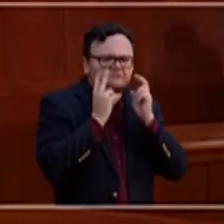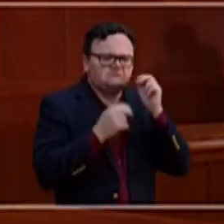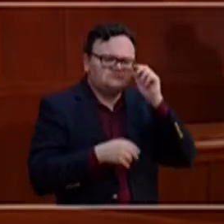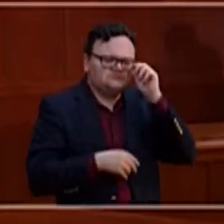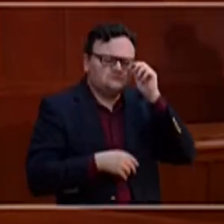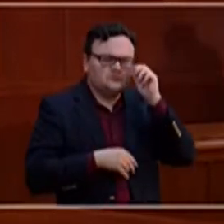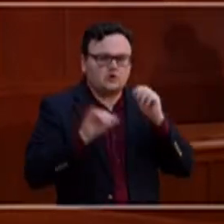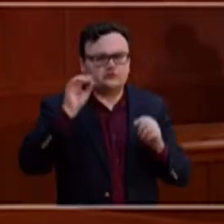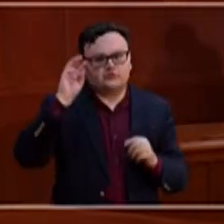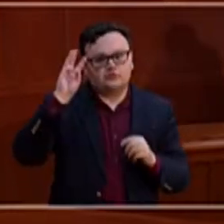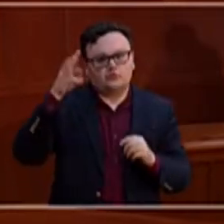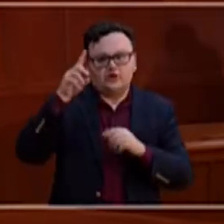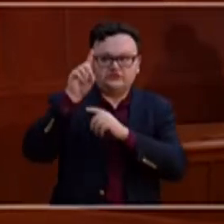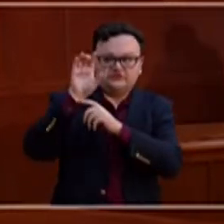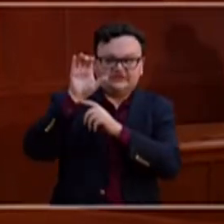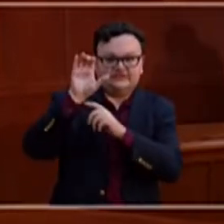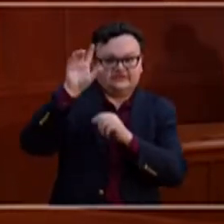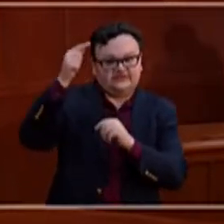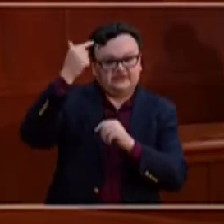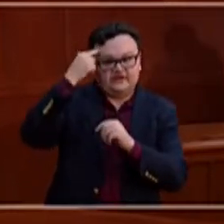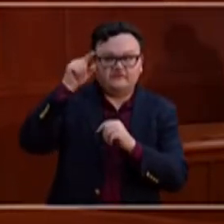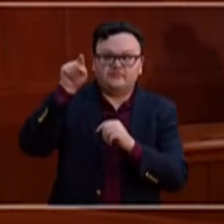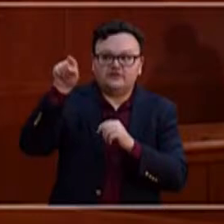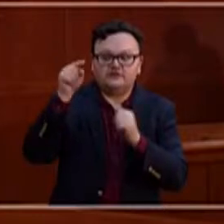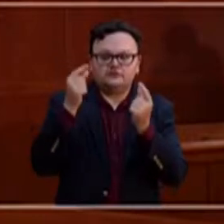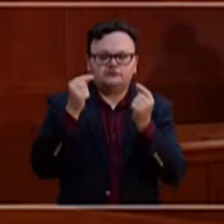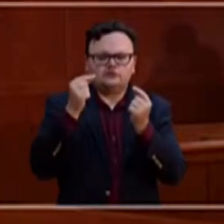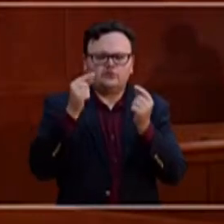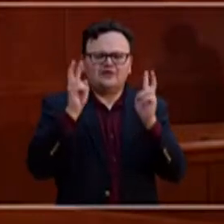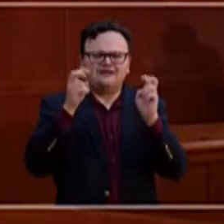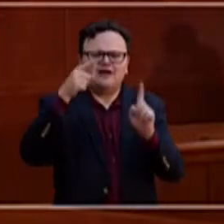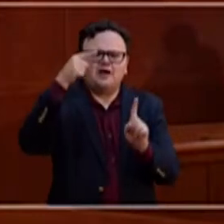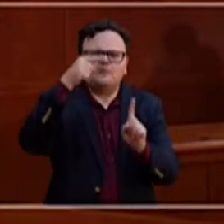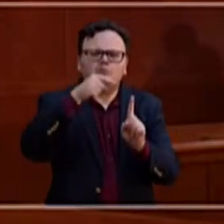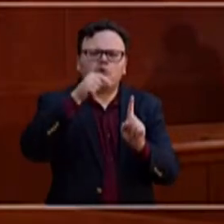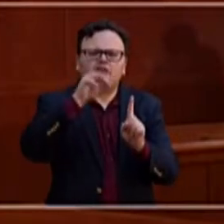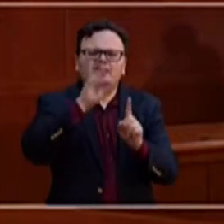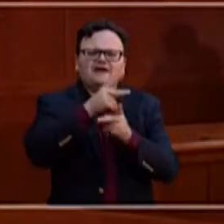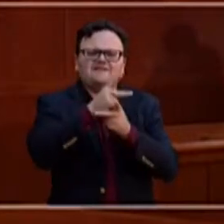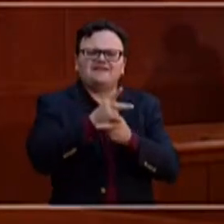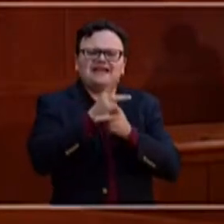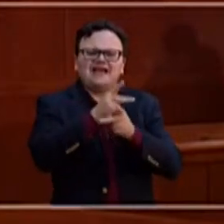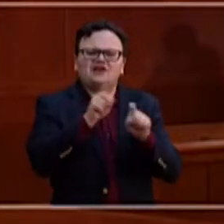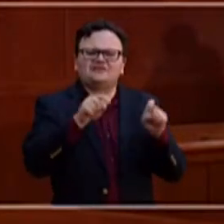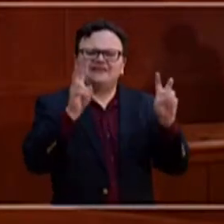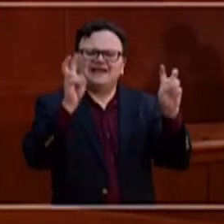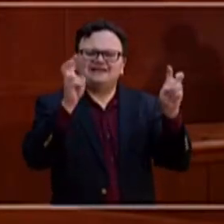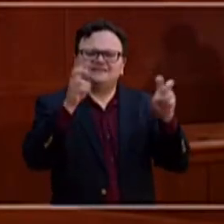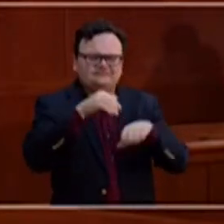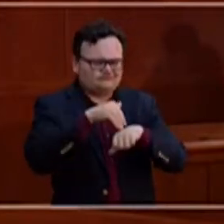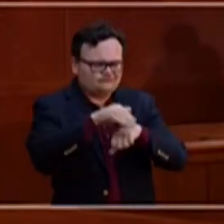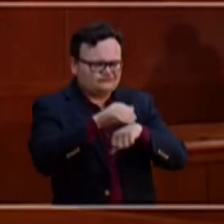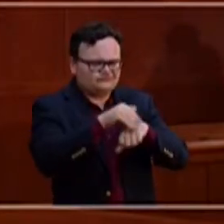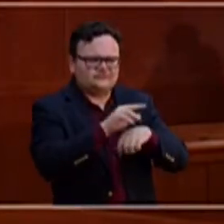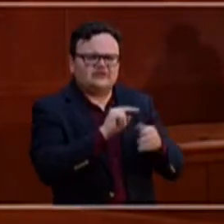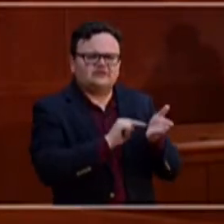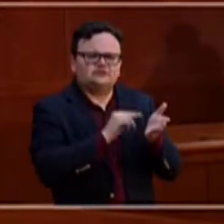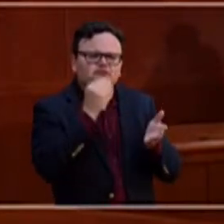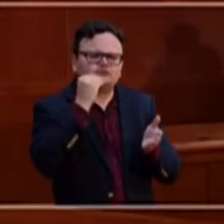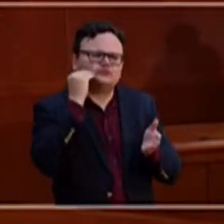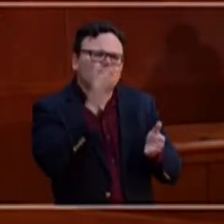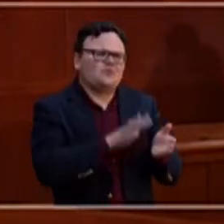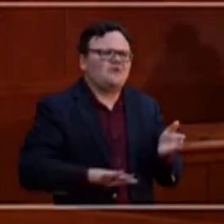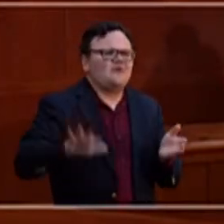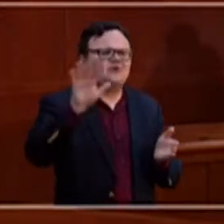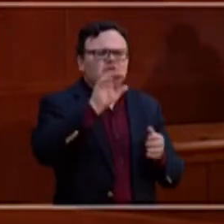federal government is sending point-of-care tests to a number of long-term care facilities throughout the country. We're